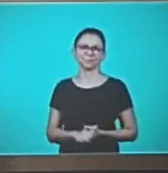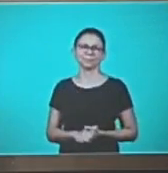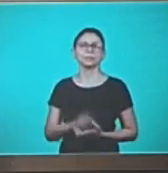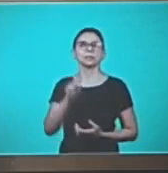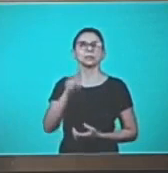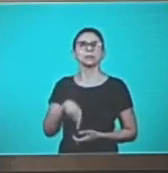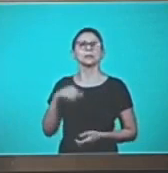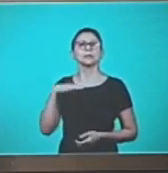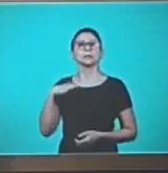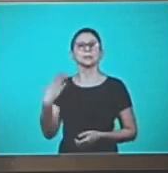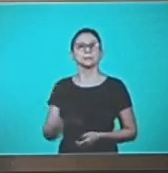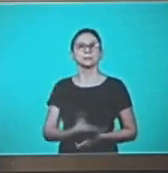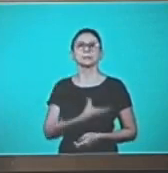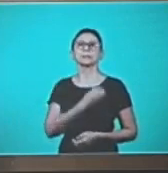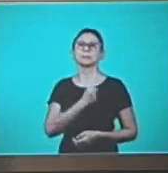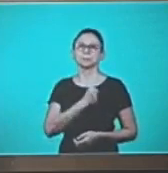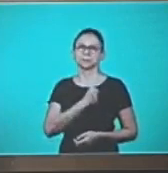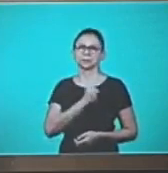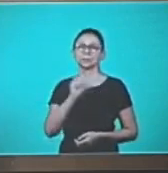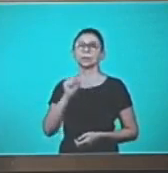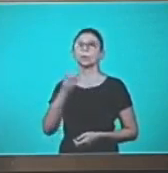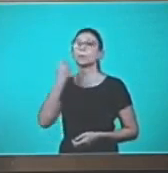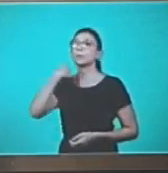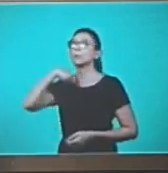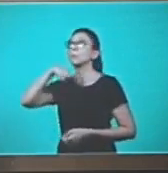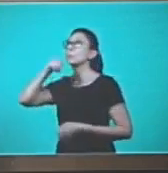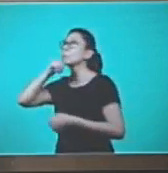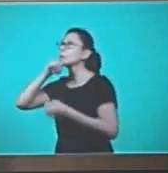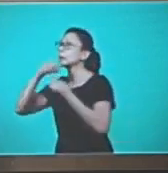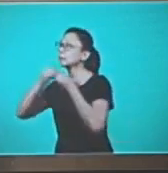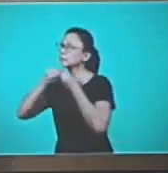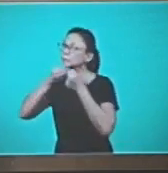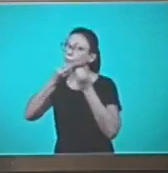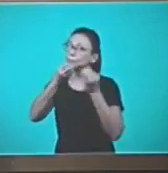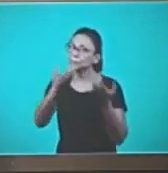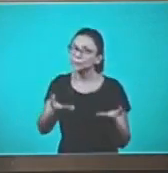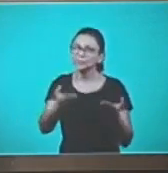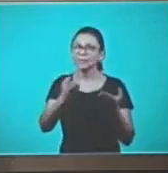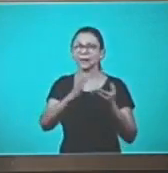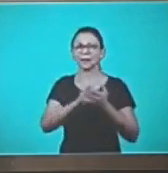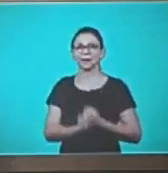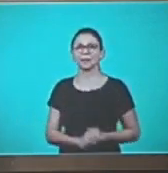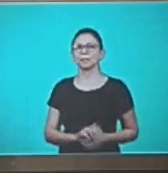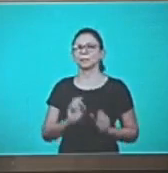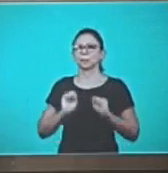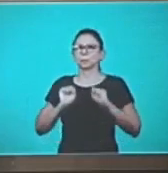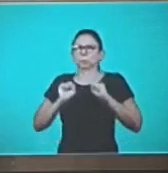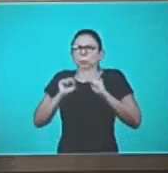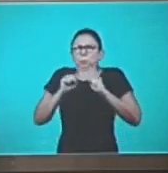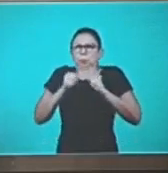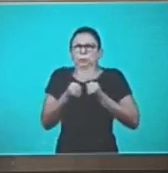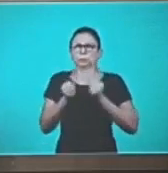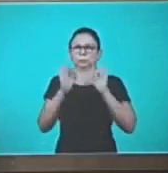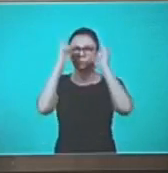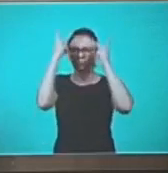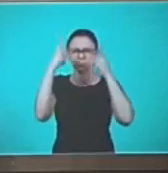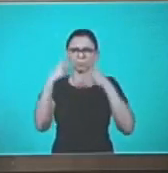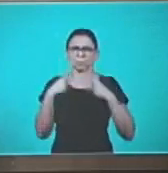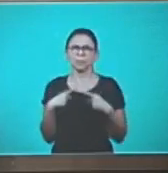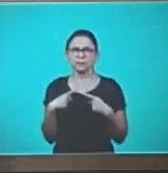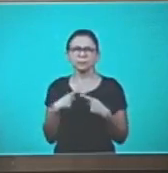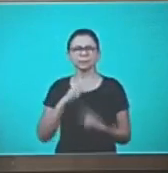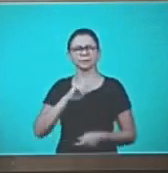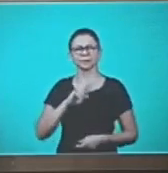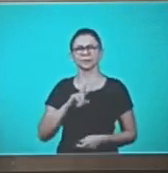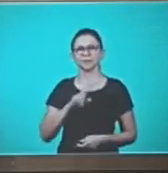was a gift from the Father. Salvation is a gift from the Father that the Father gives us. It's not what you can get from